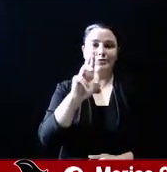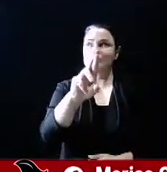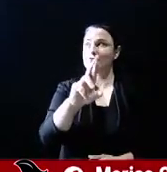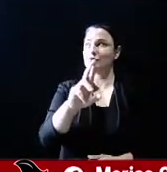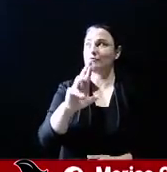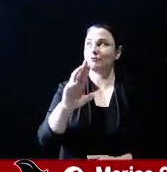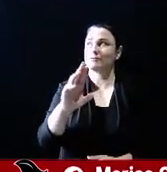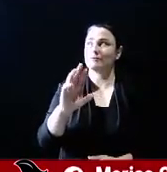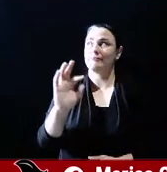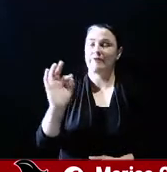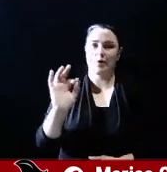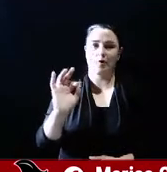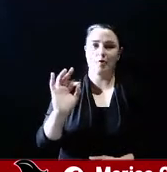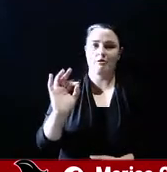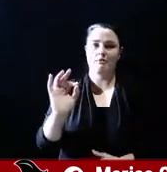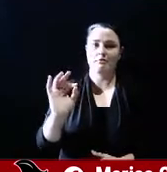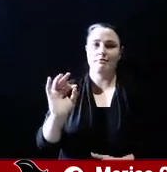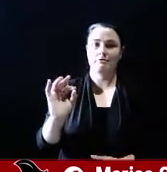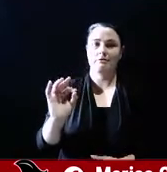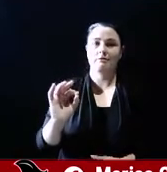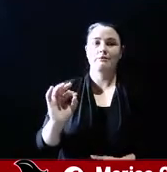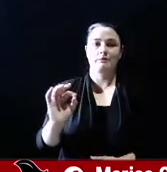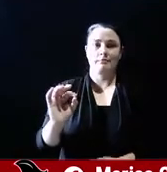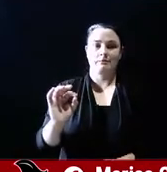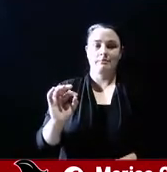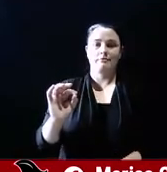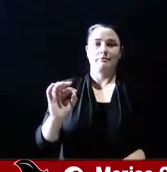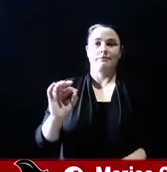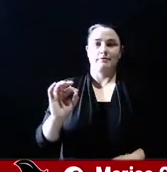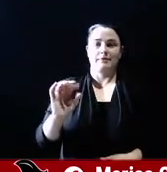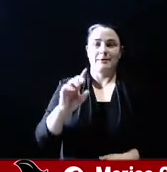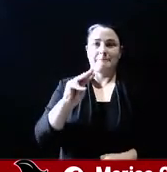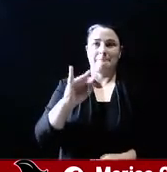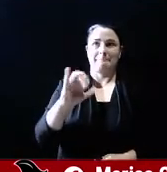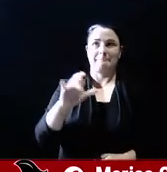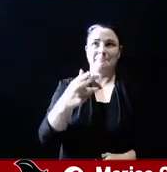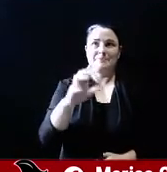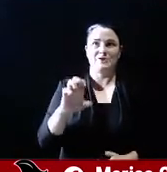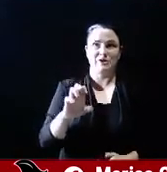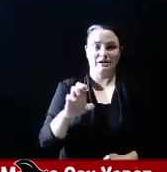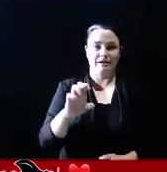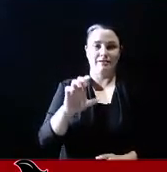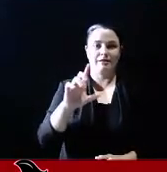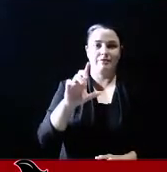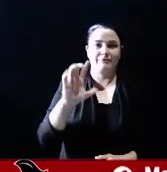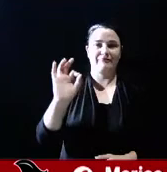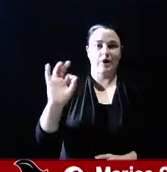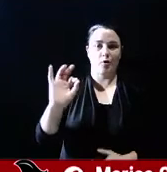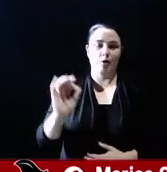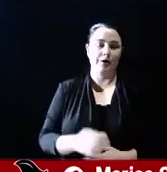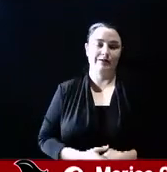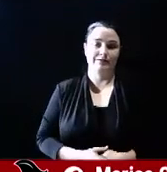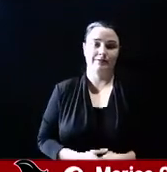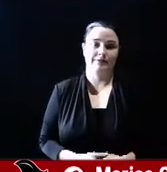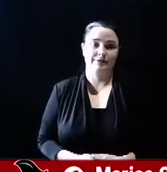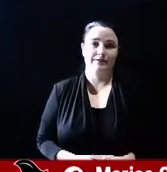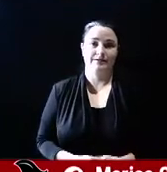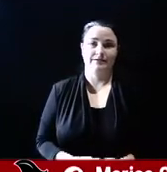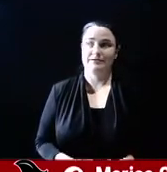Figueroa. Eliza Figueroa. Michelle Diana Figueroa.